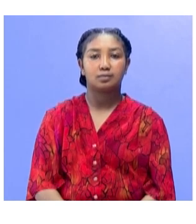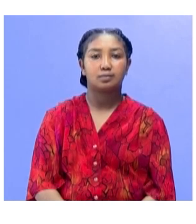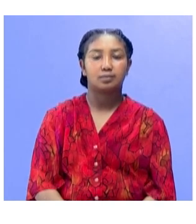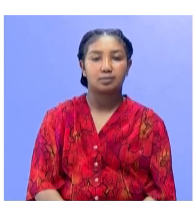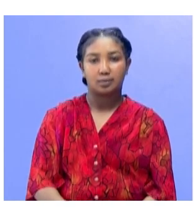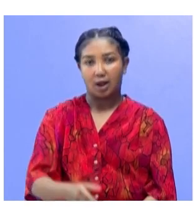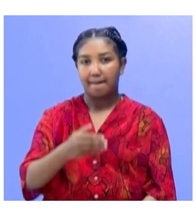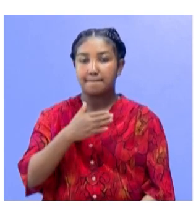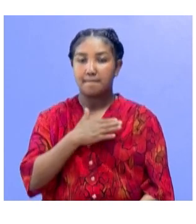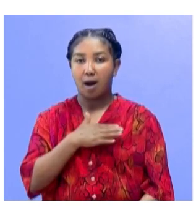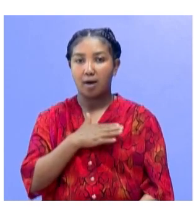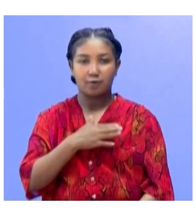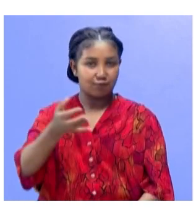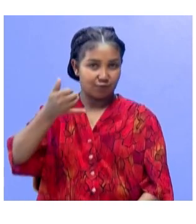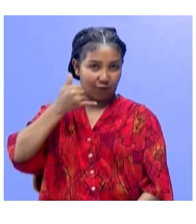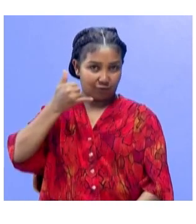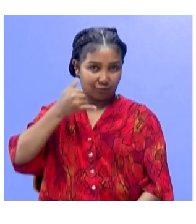my phone.